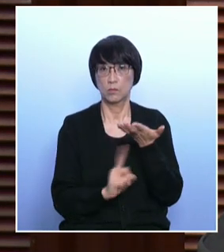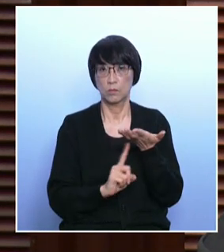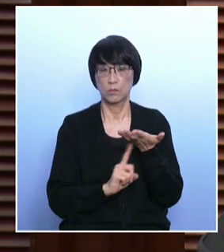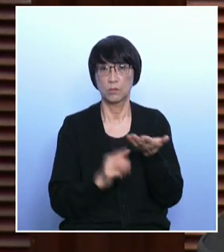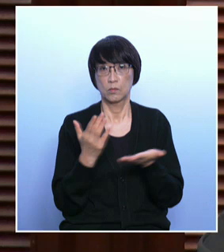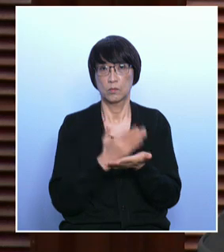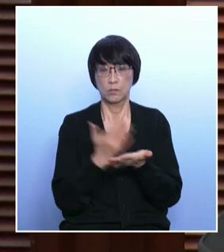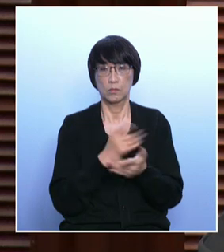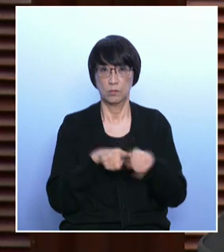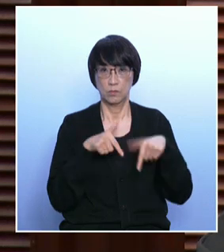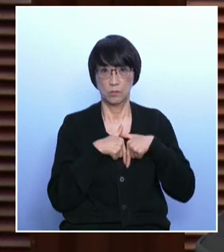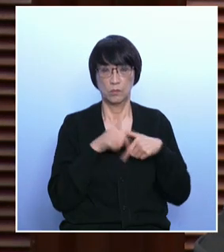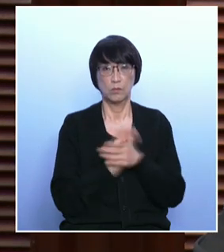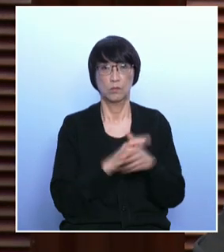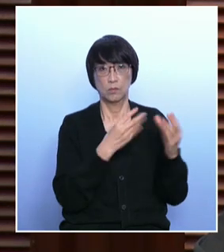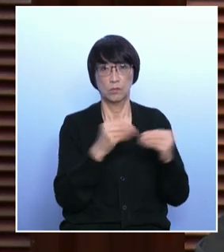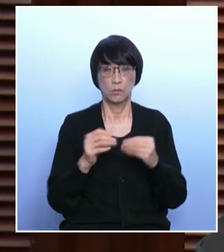GCMTI